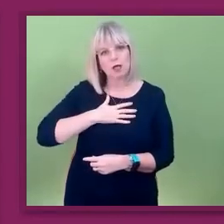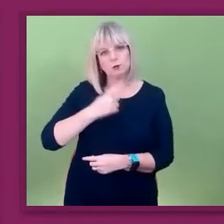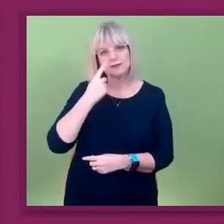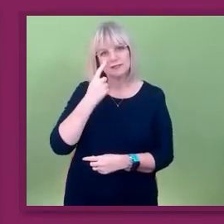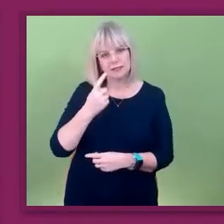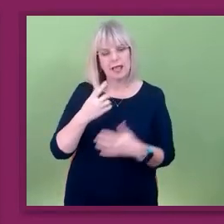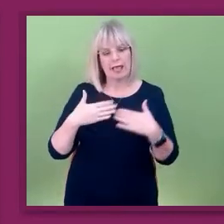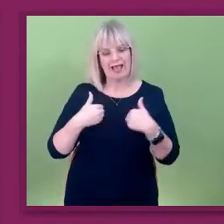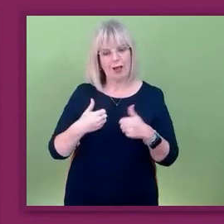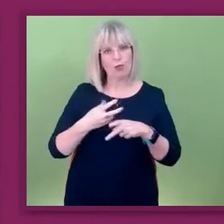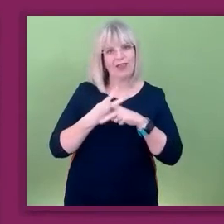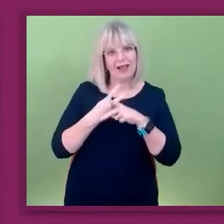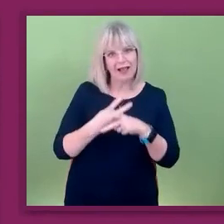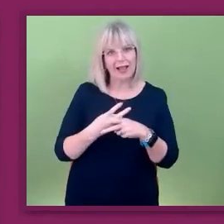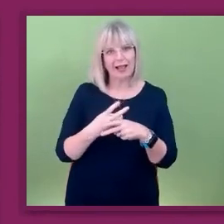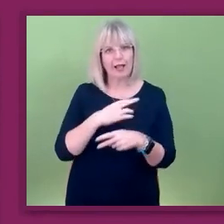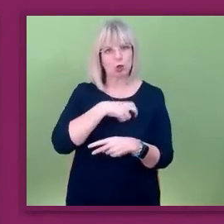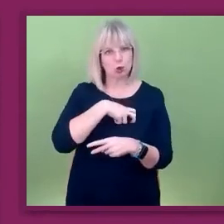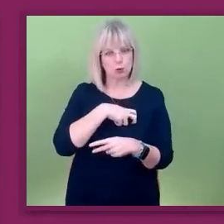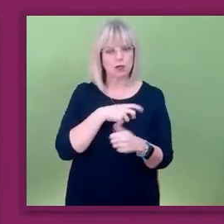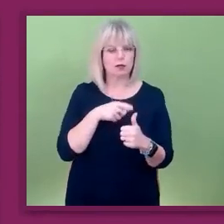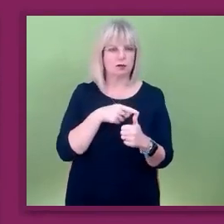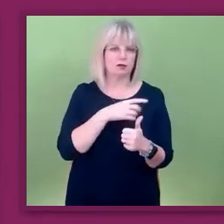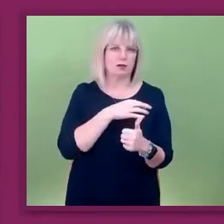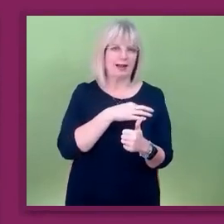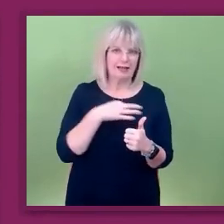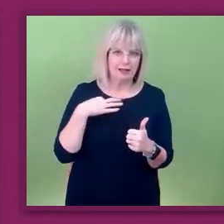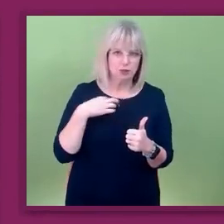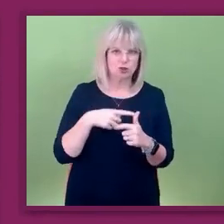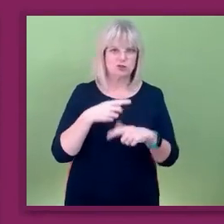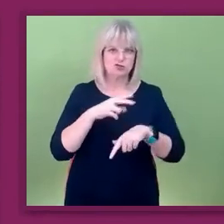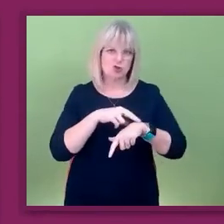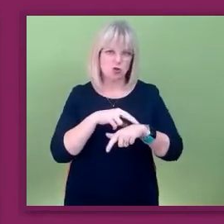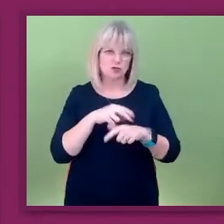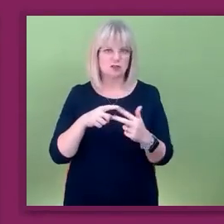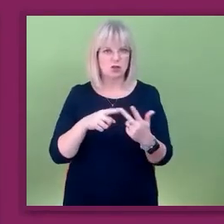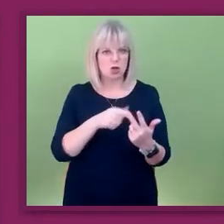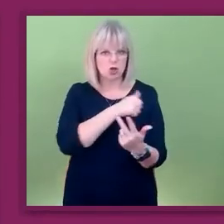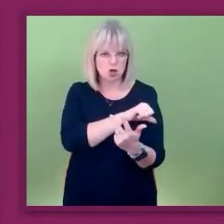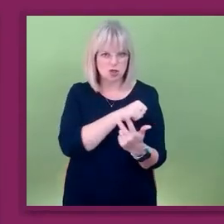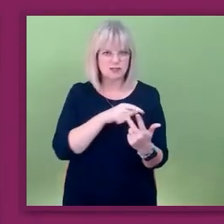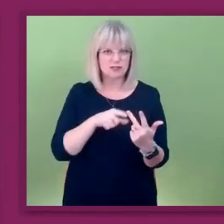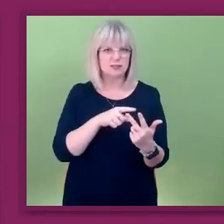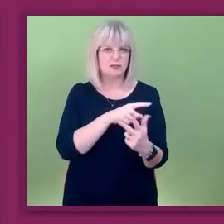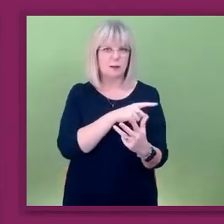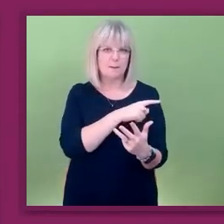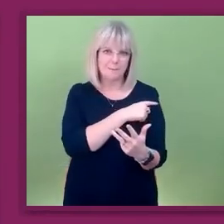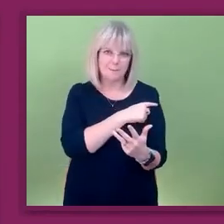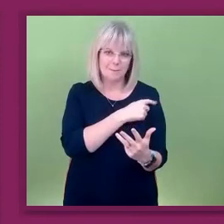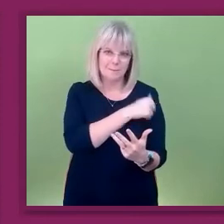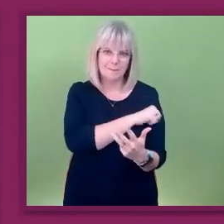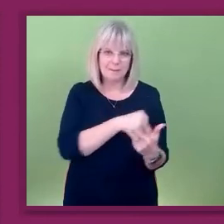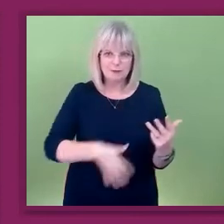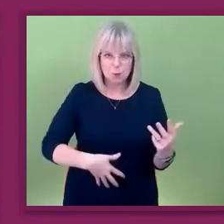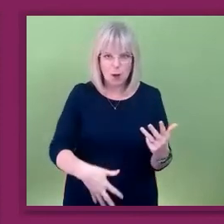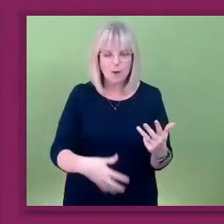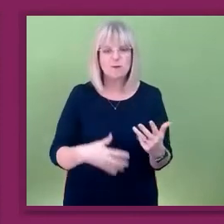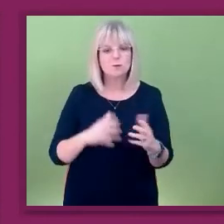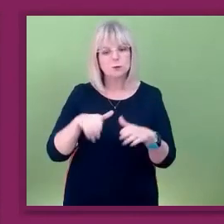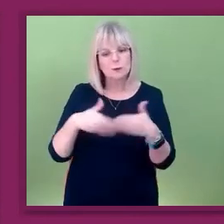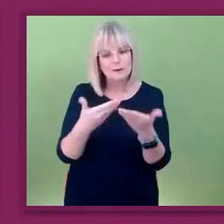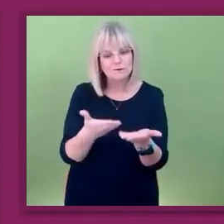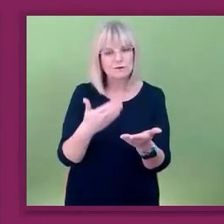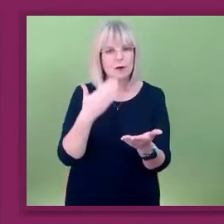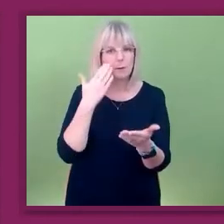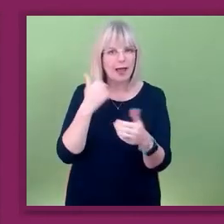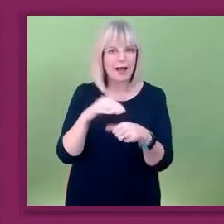midwives, clinicians, doctors and nurses, pledge to do in order to give Black and Asian women better experiences and change that 4